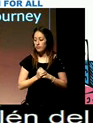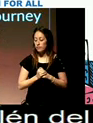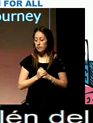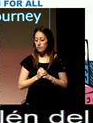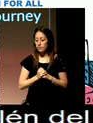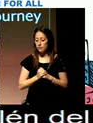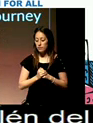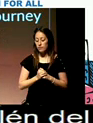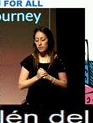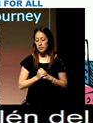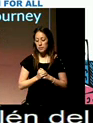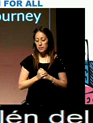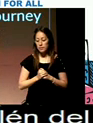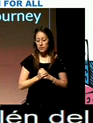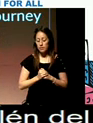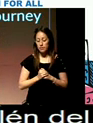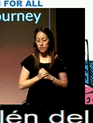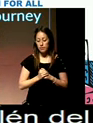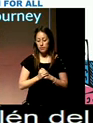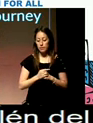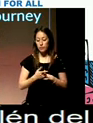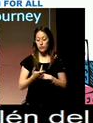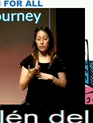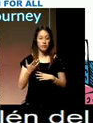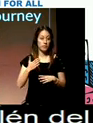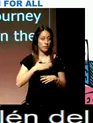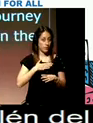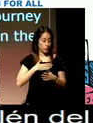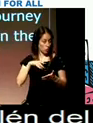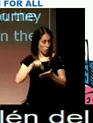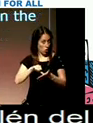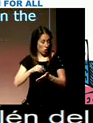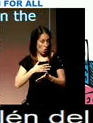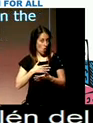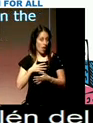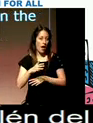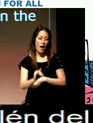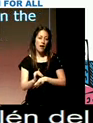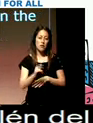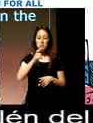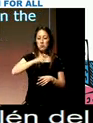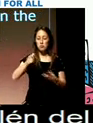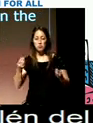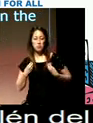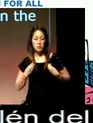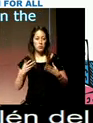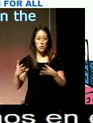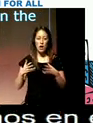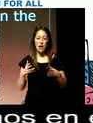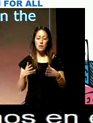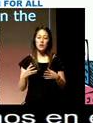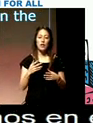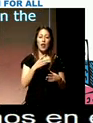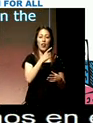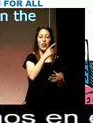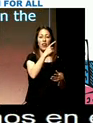We have in the municipality merely 100,000 inhabitants and merely 40,000